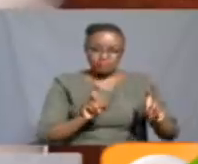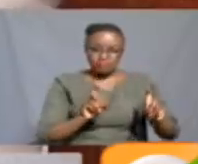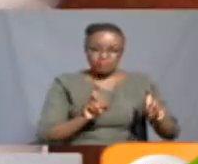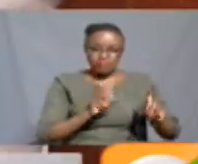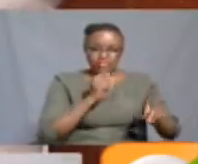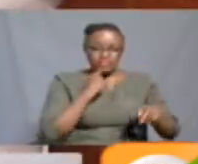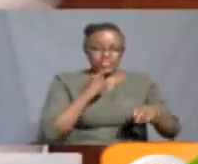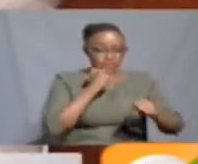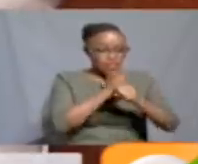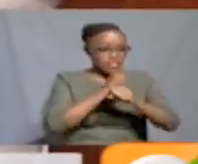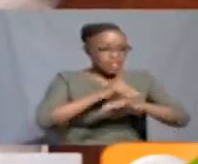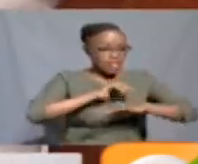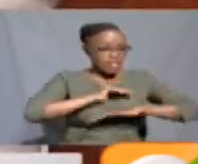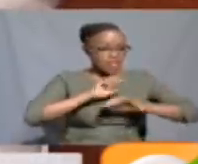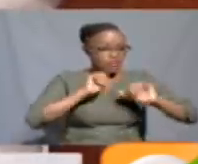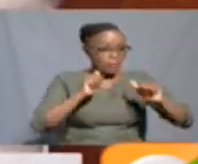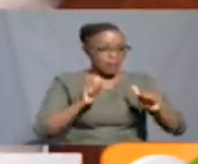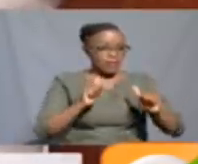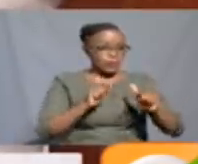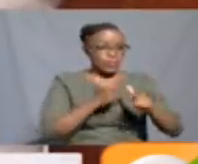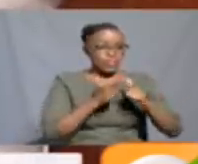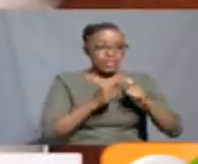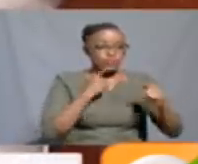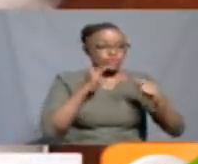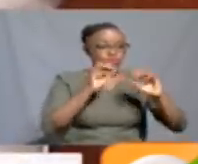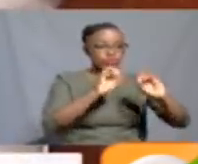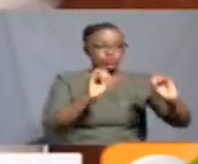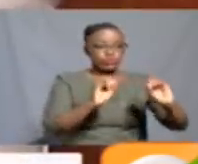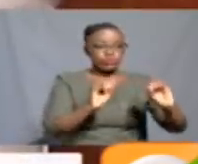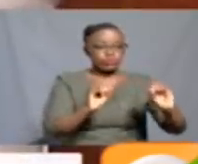If I say I've not done enough, no, that's not all.